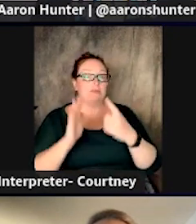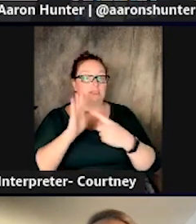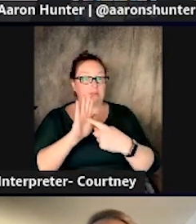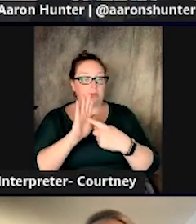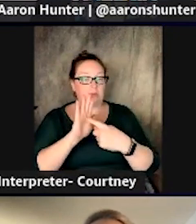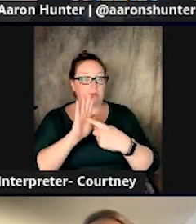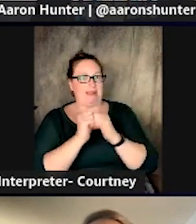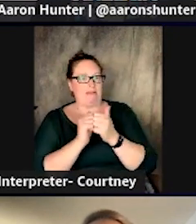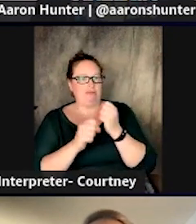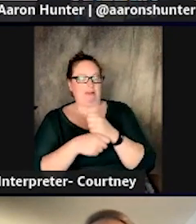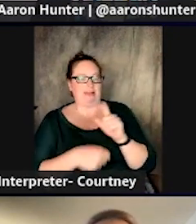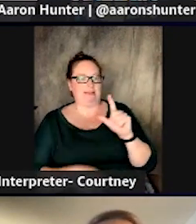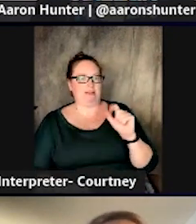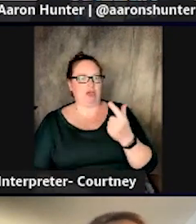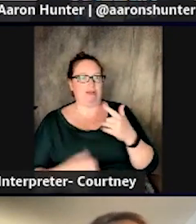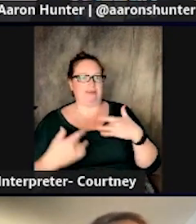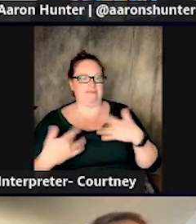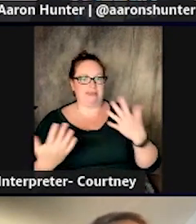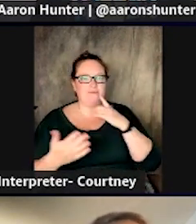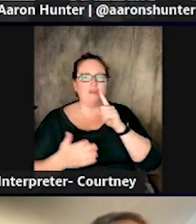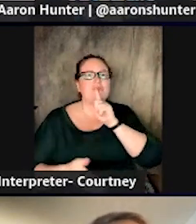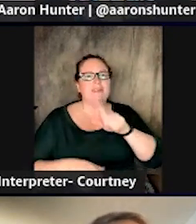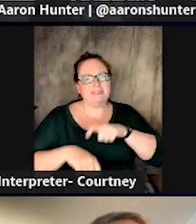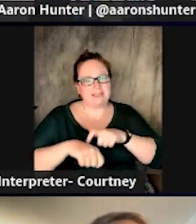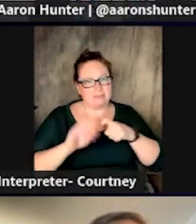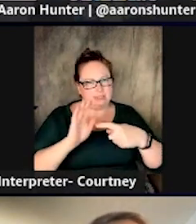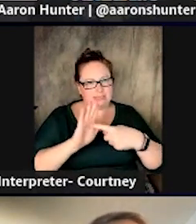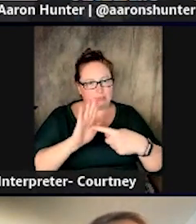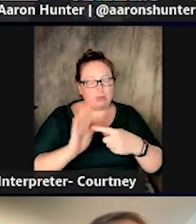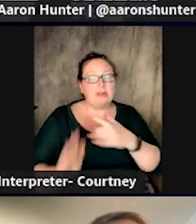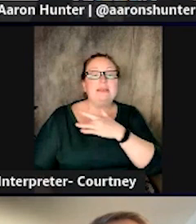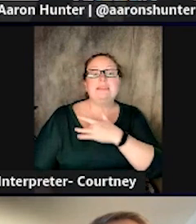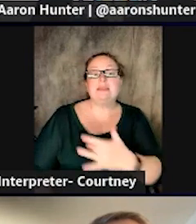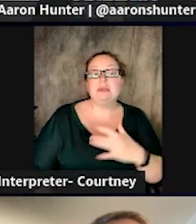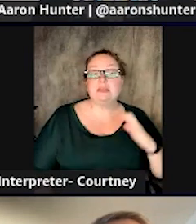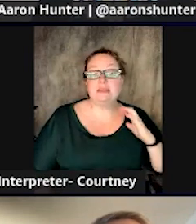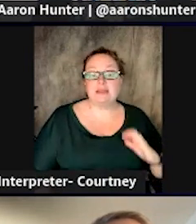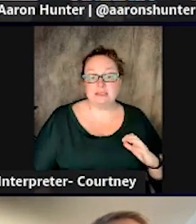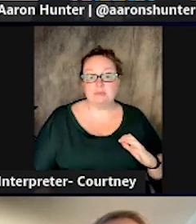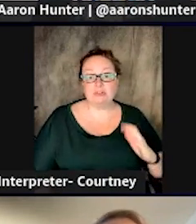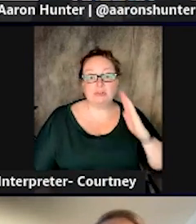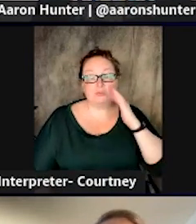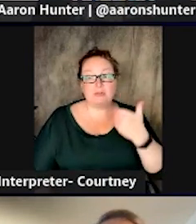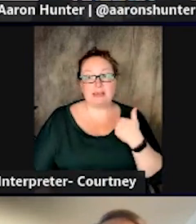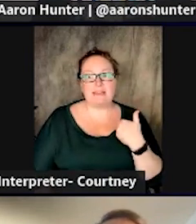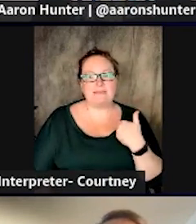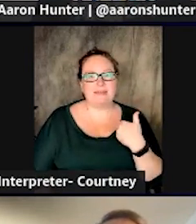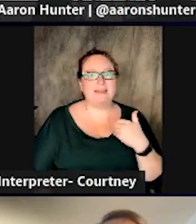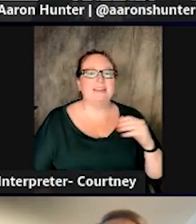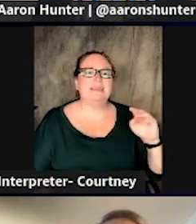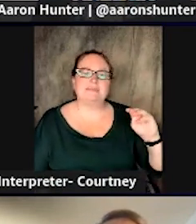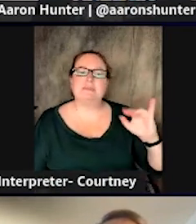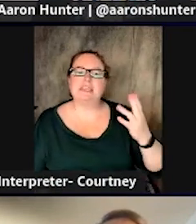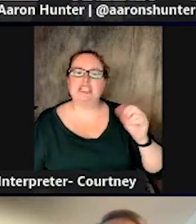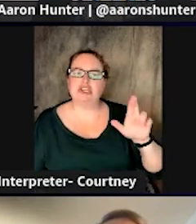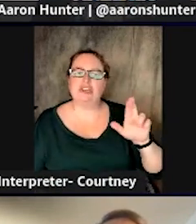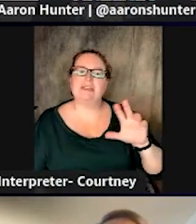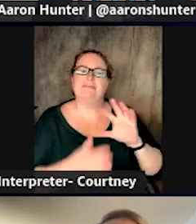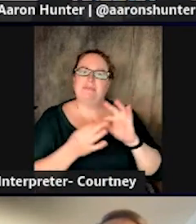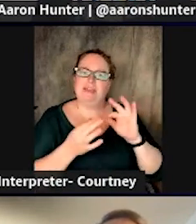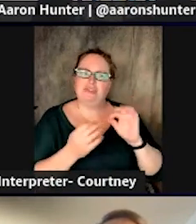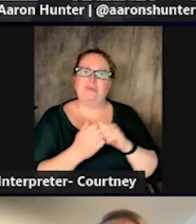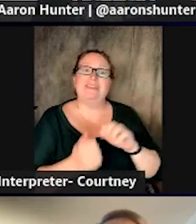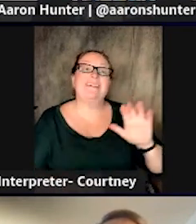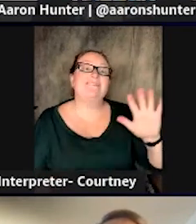just a real-time example. Typically, customers will have, as Mahir mentioned, right, with almost 5 exabytes